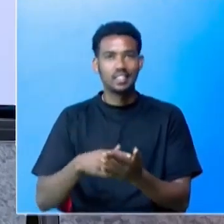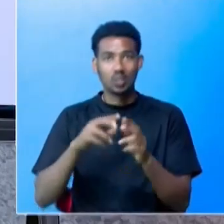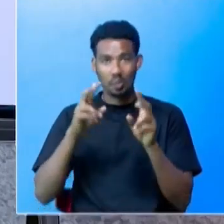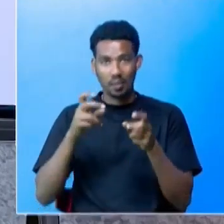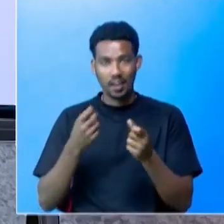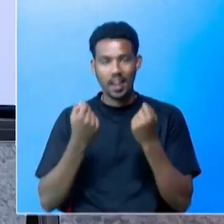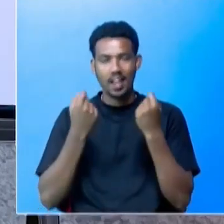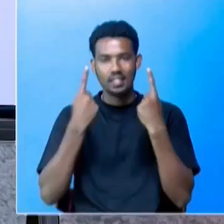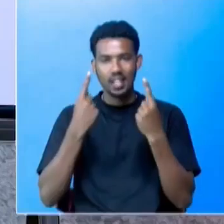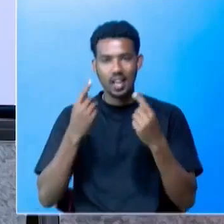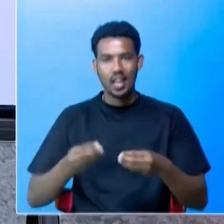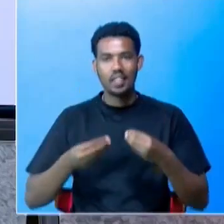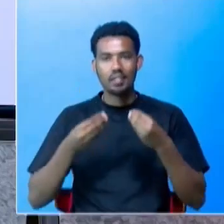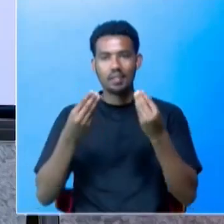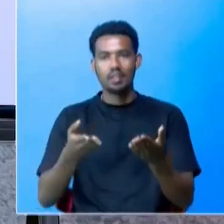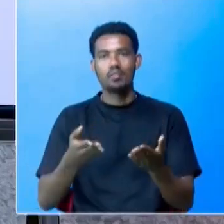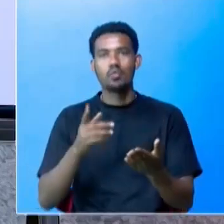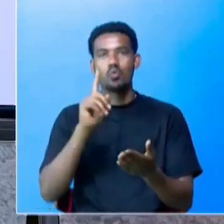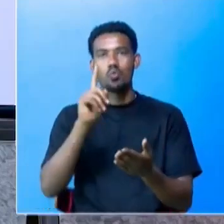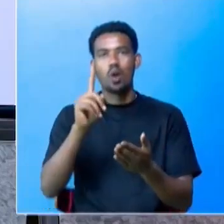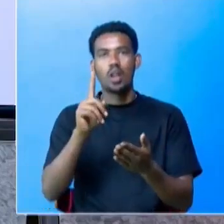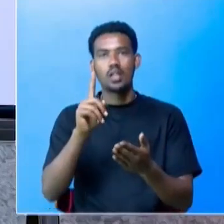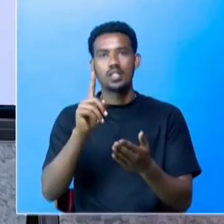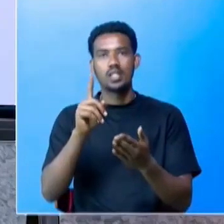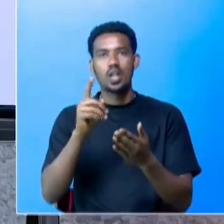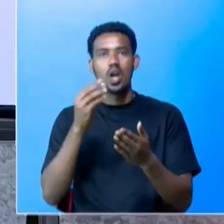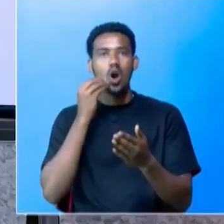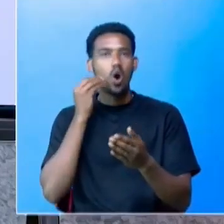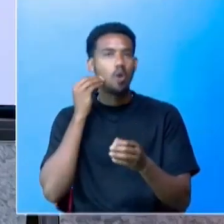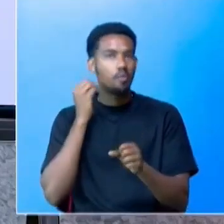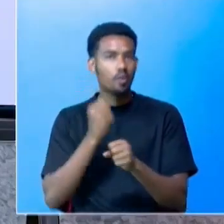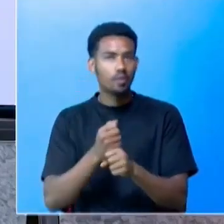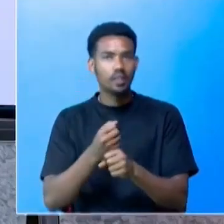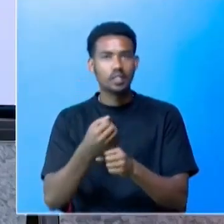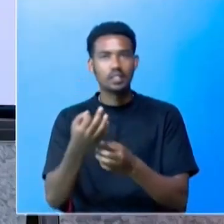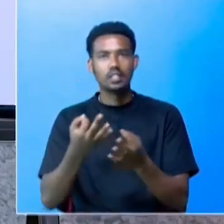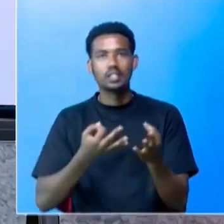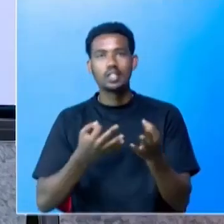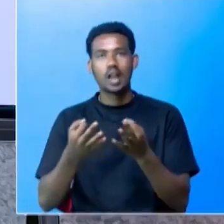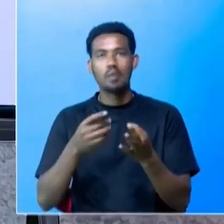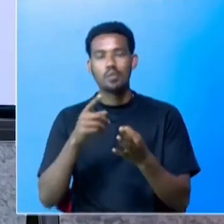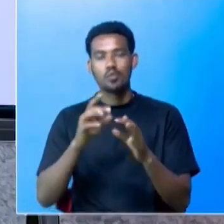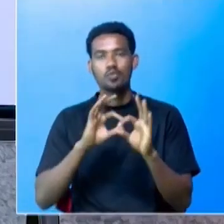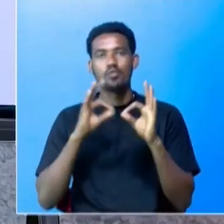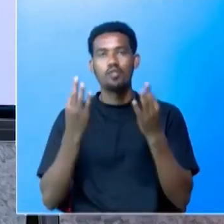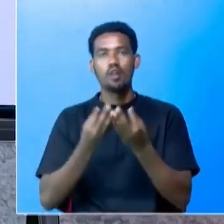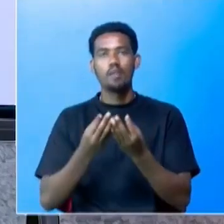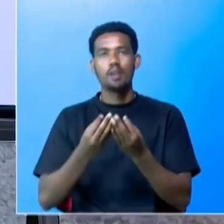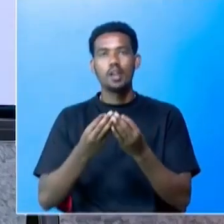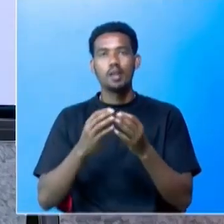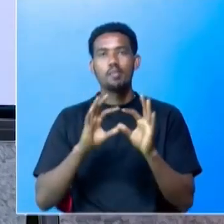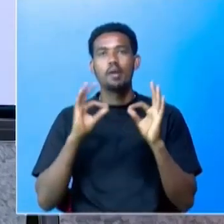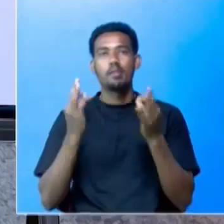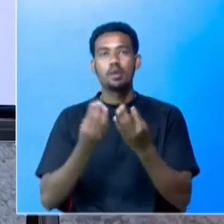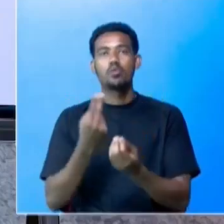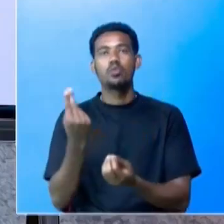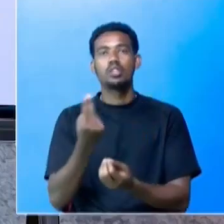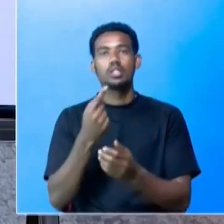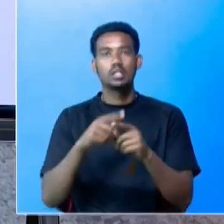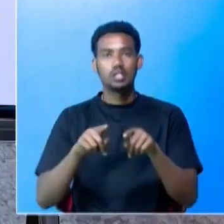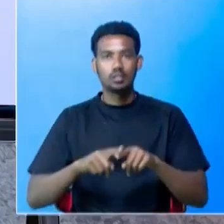let me give you one homework. Describe your family members or your teachers by using